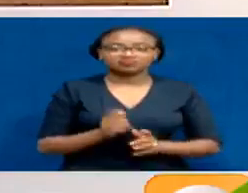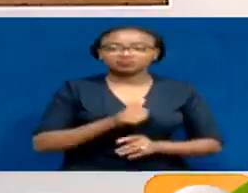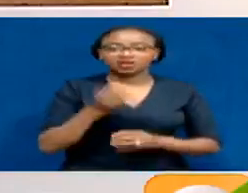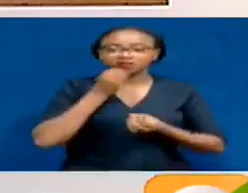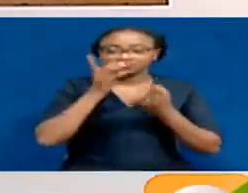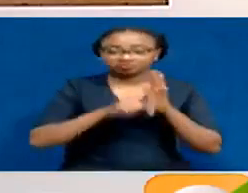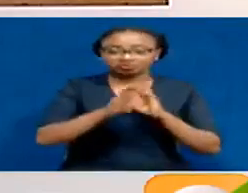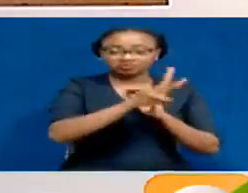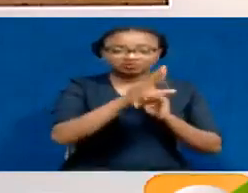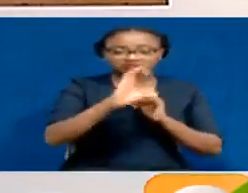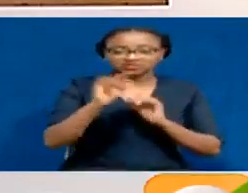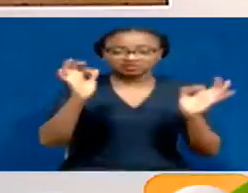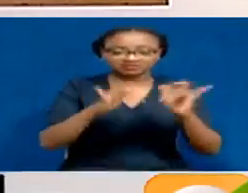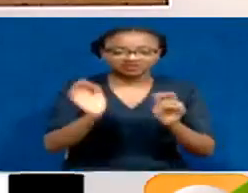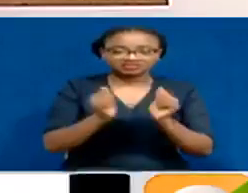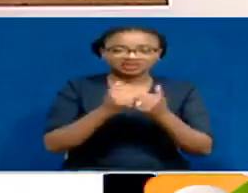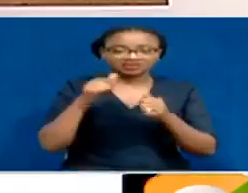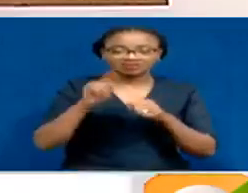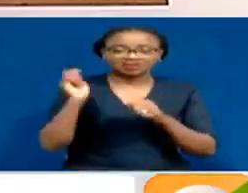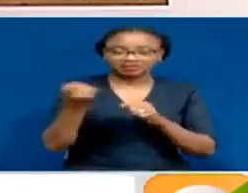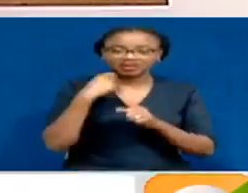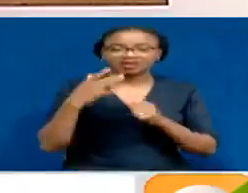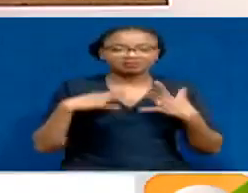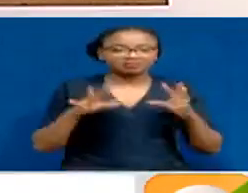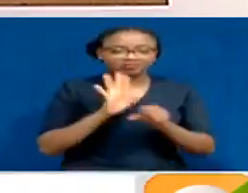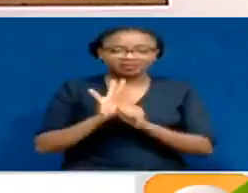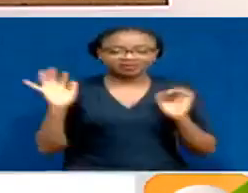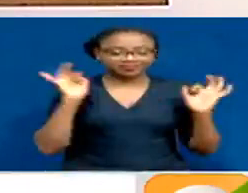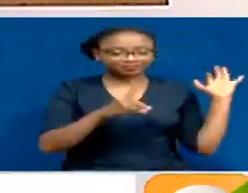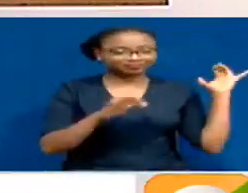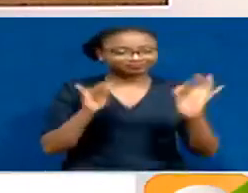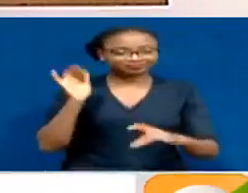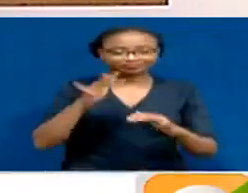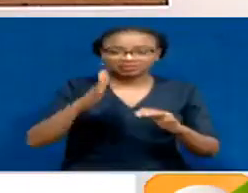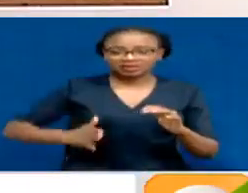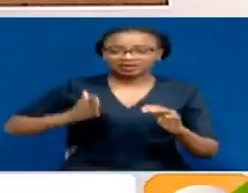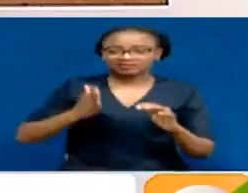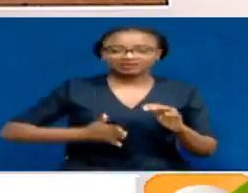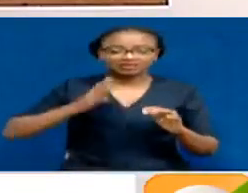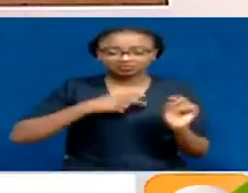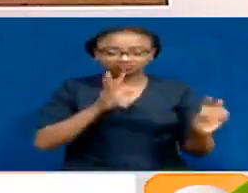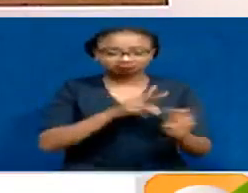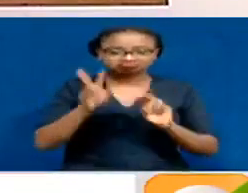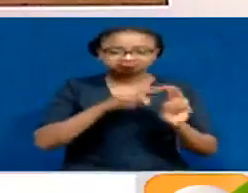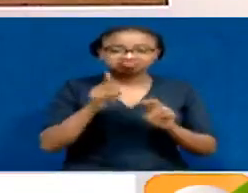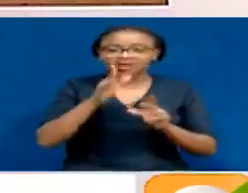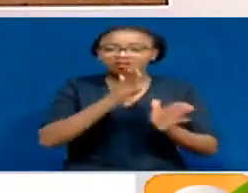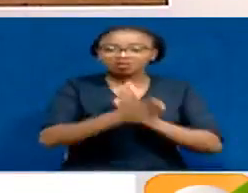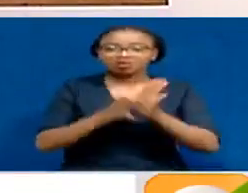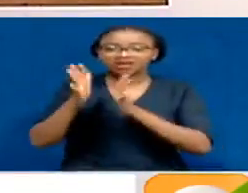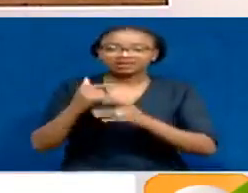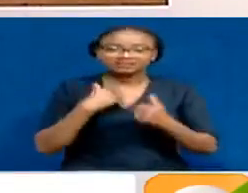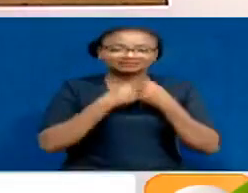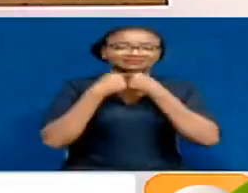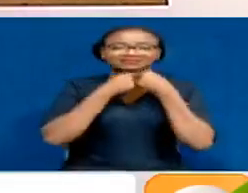The first WRC Safari Rally event in 19 years attracted a huge number of fans that descended on Naivasha town for 3 days. The organizers struggled to